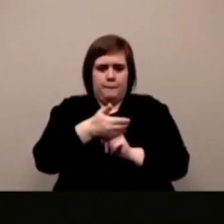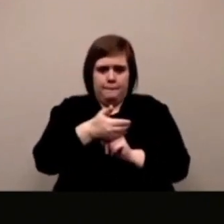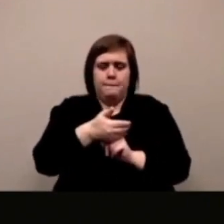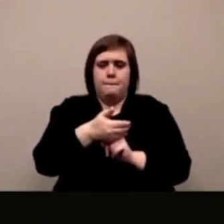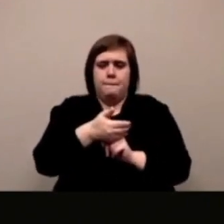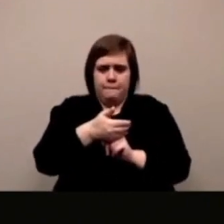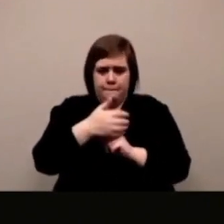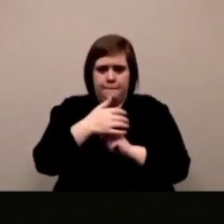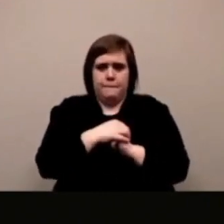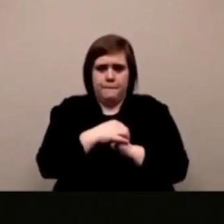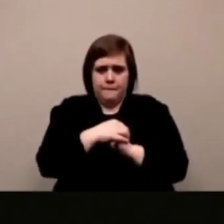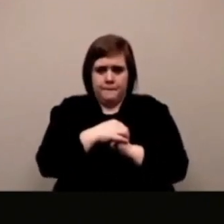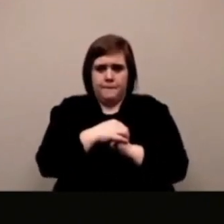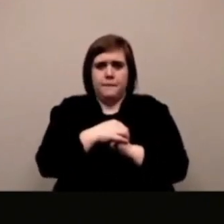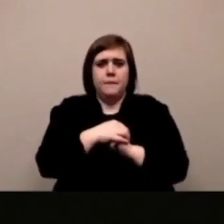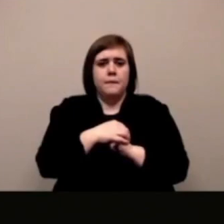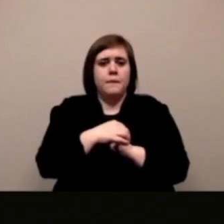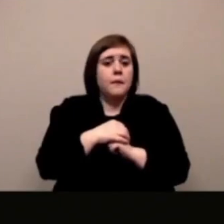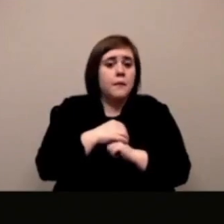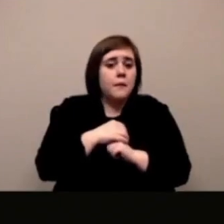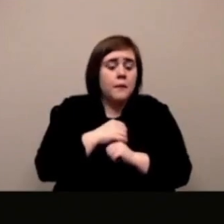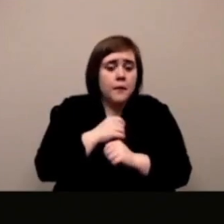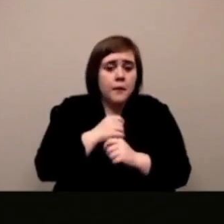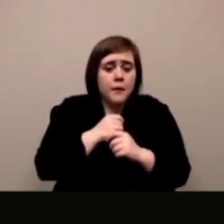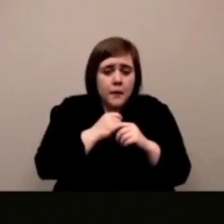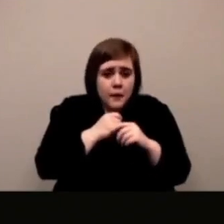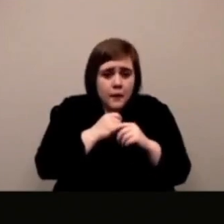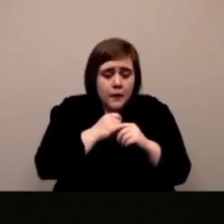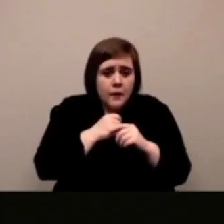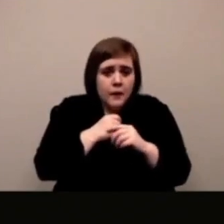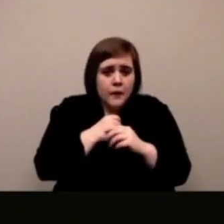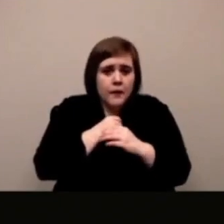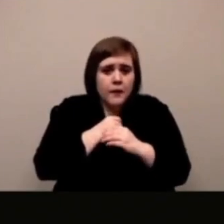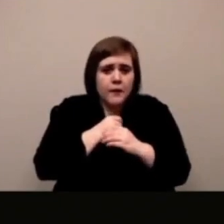Um, Love seeing all the photos.